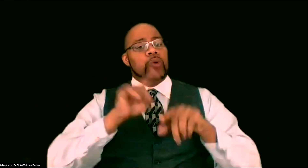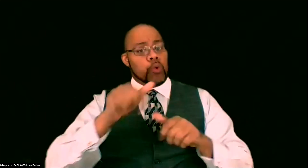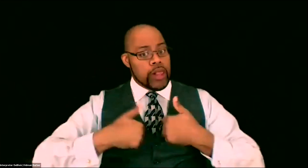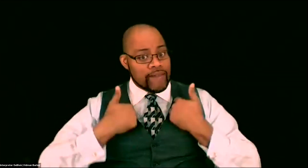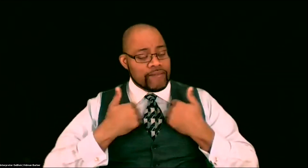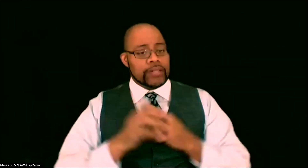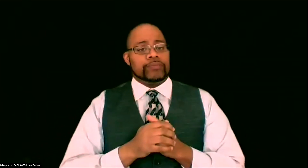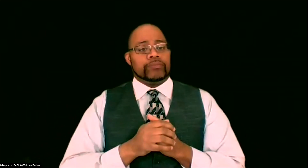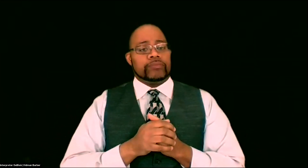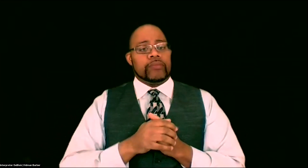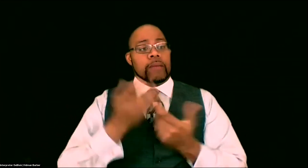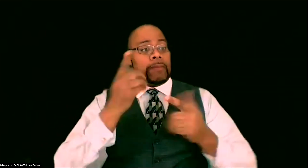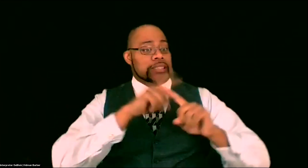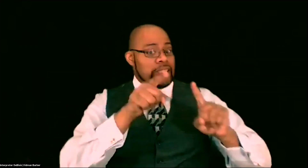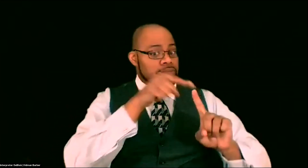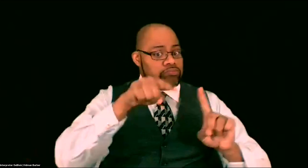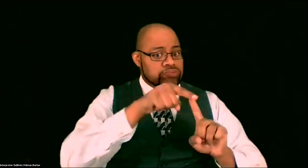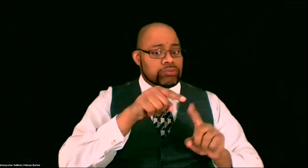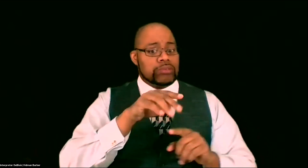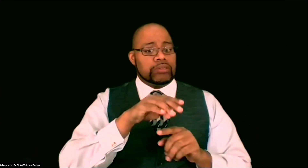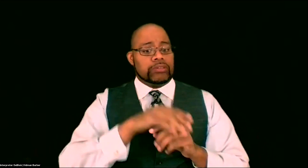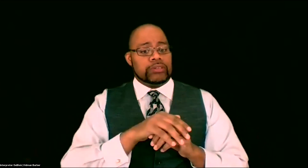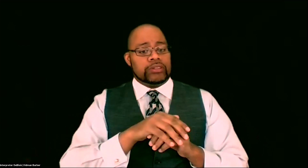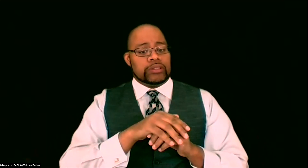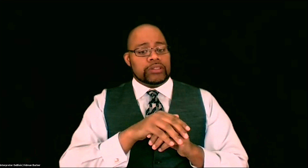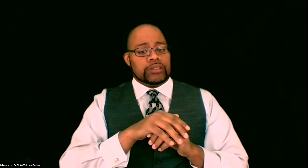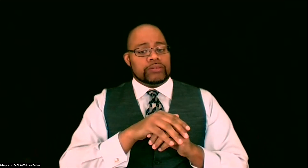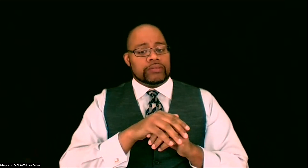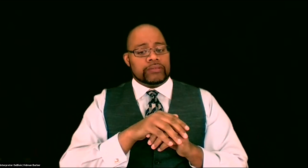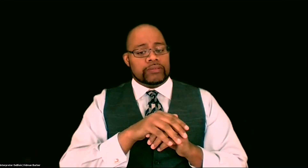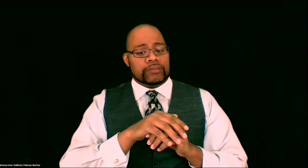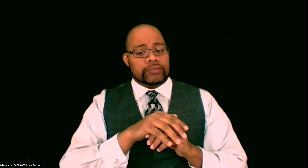live, your microbiota might be different, and the sort of outcomes